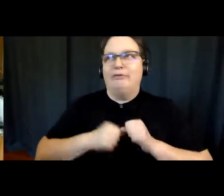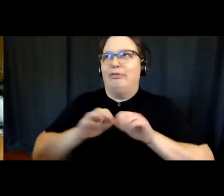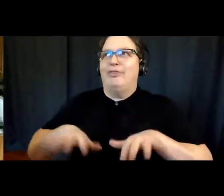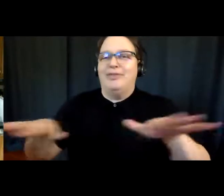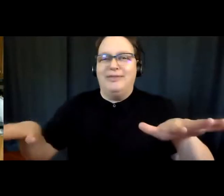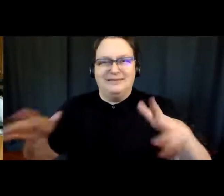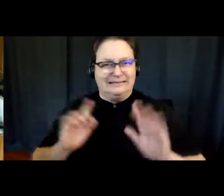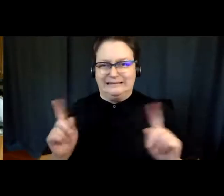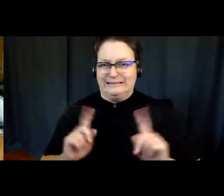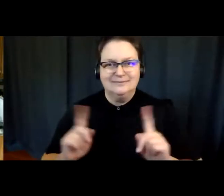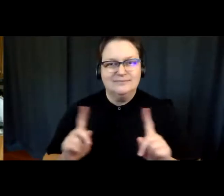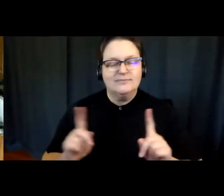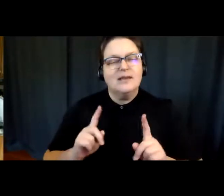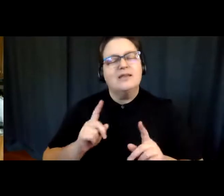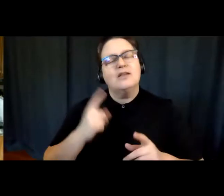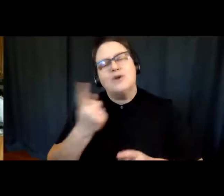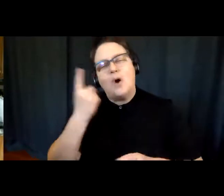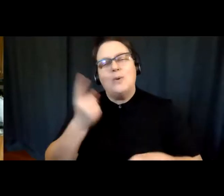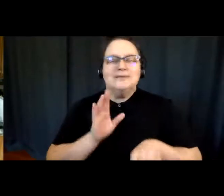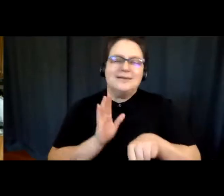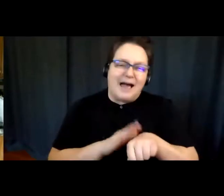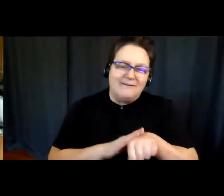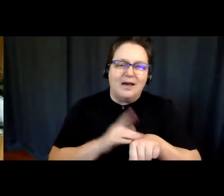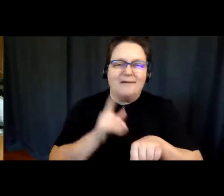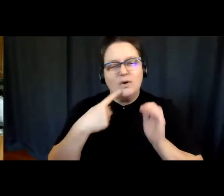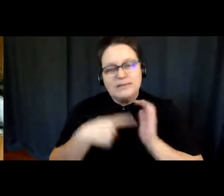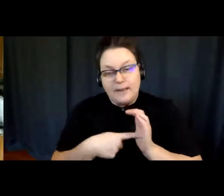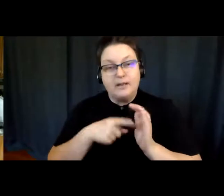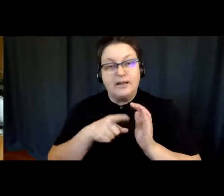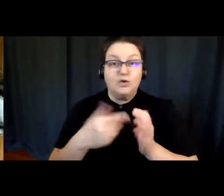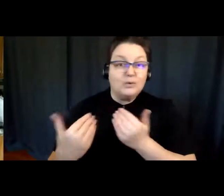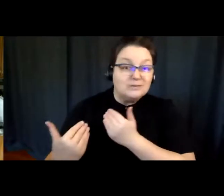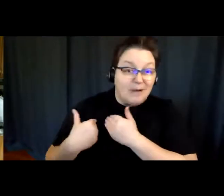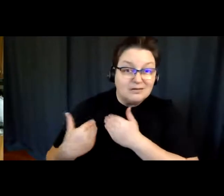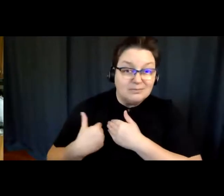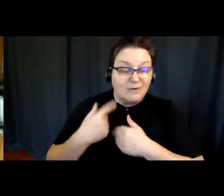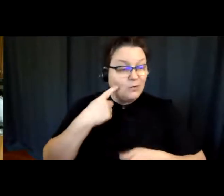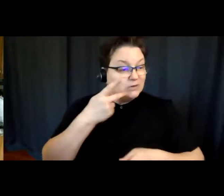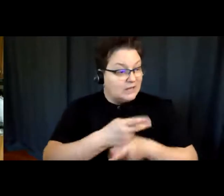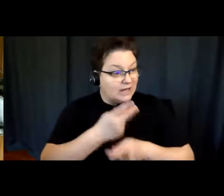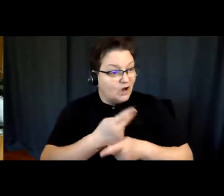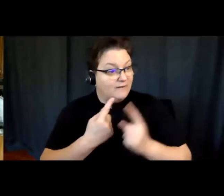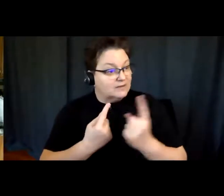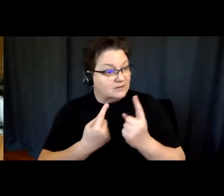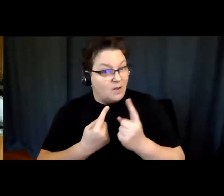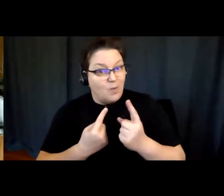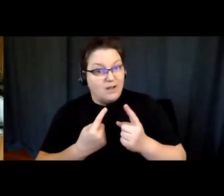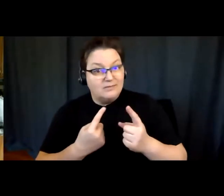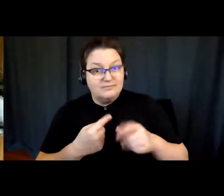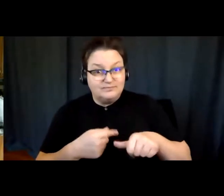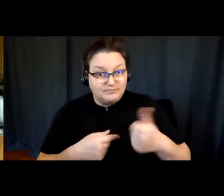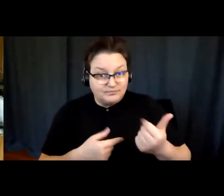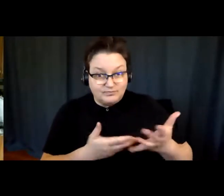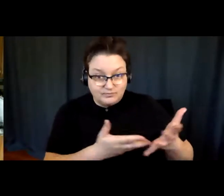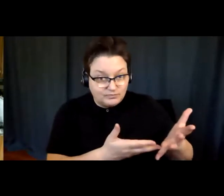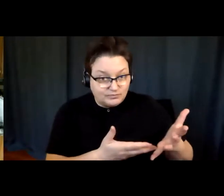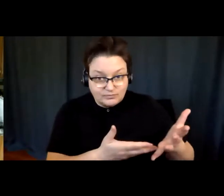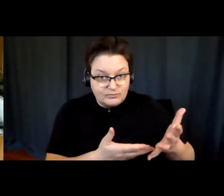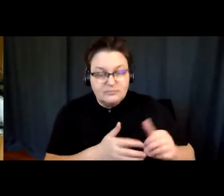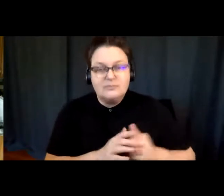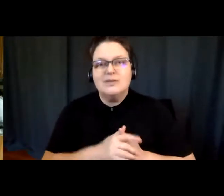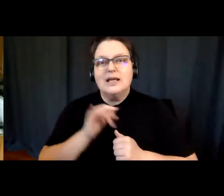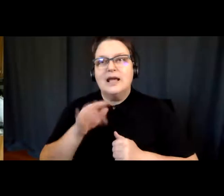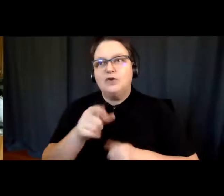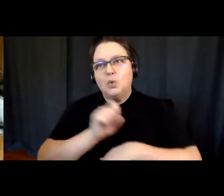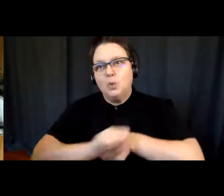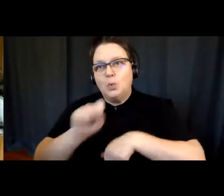caveats that come with that. If you are responsible for caring for someone else, you know, if you work in a